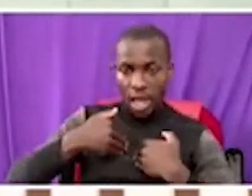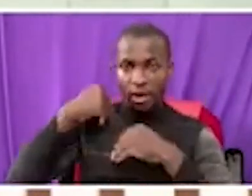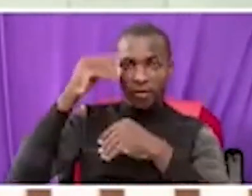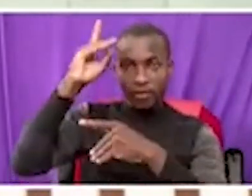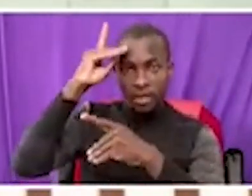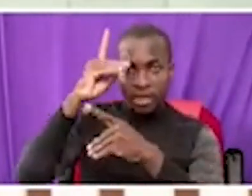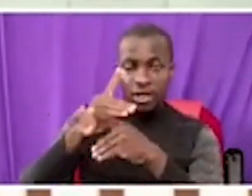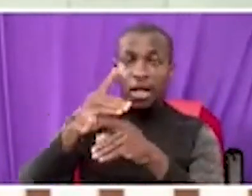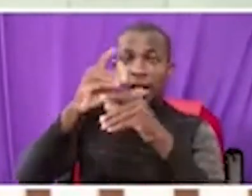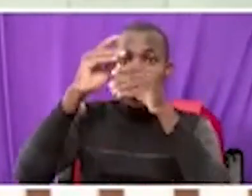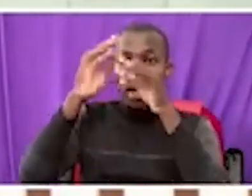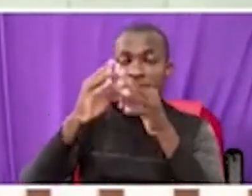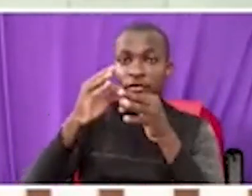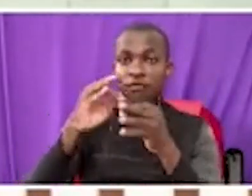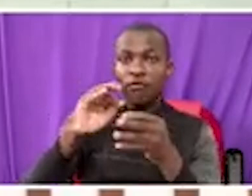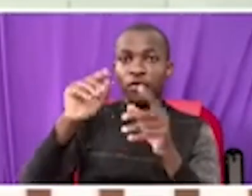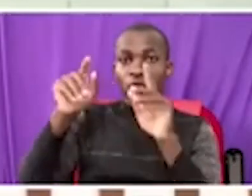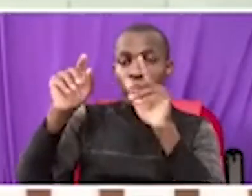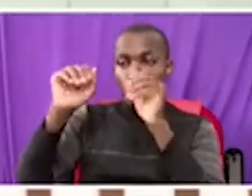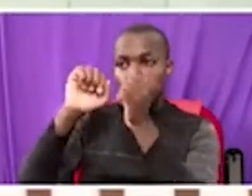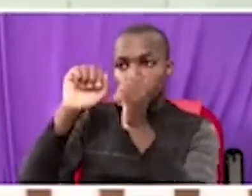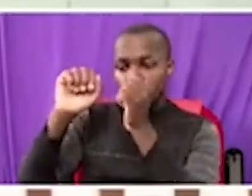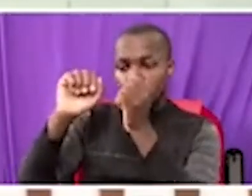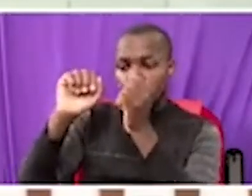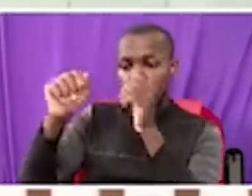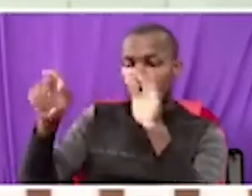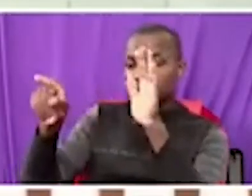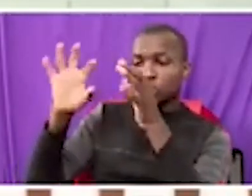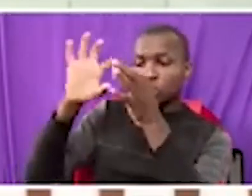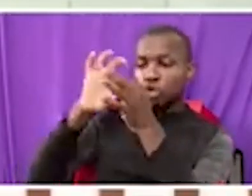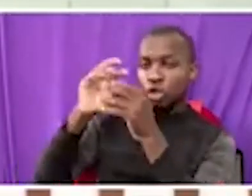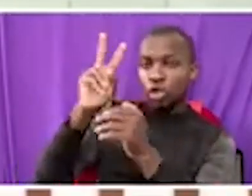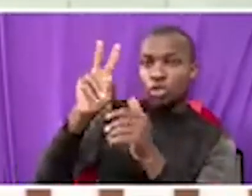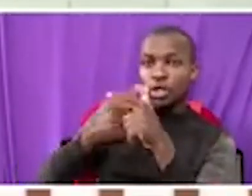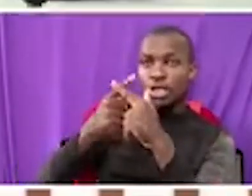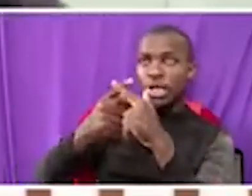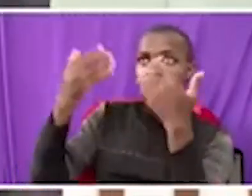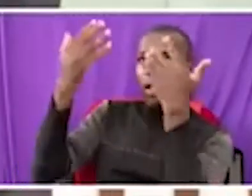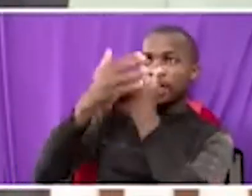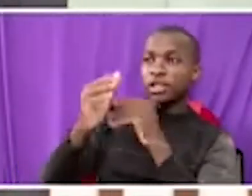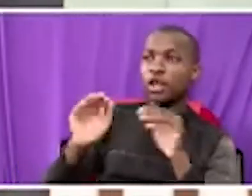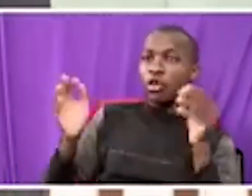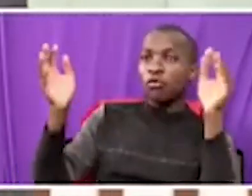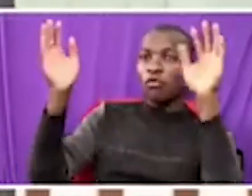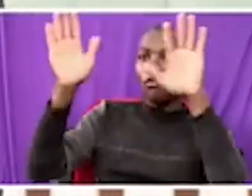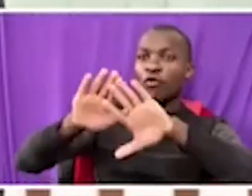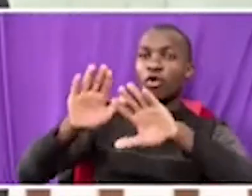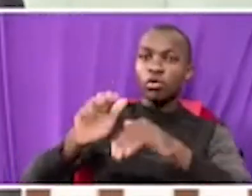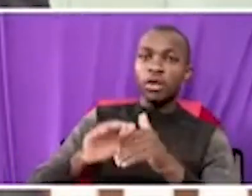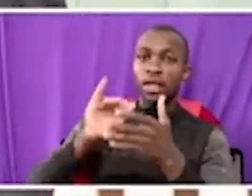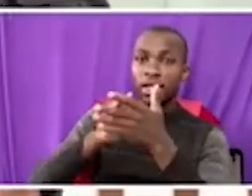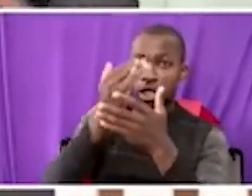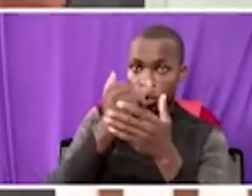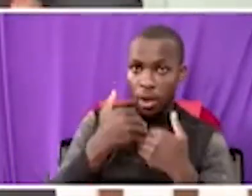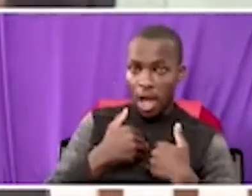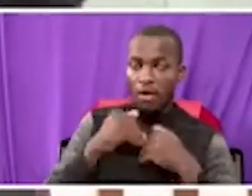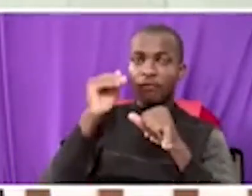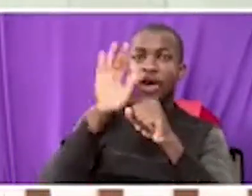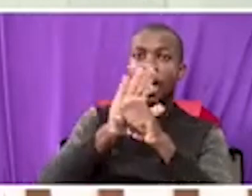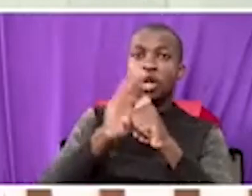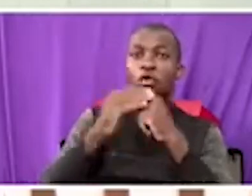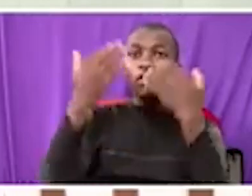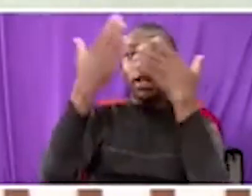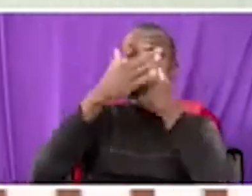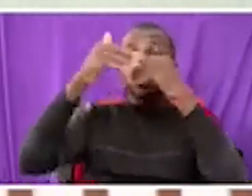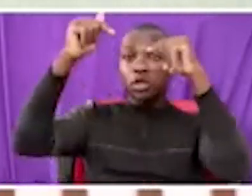you transpose the two, darkness will fall. That's why we are in moral darkness today. We have made the